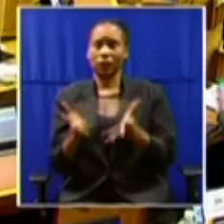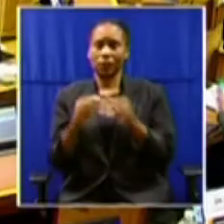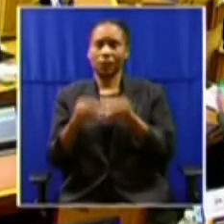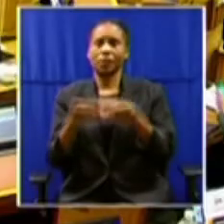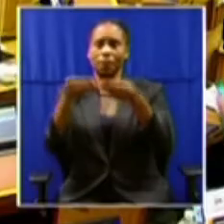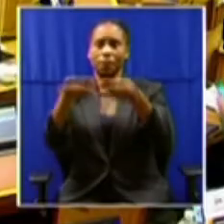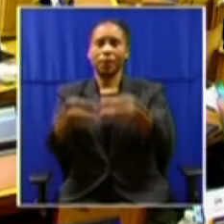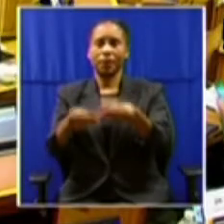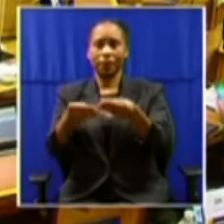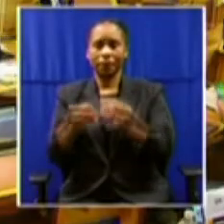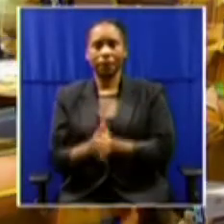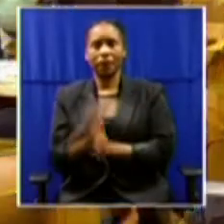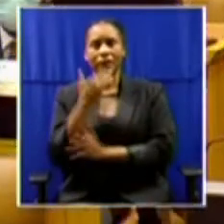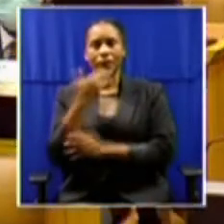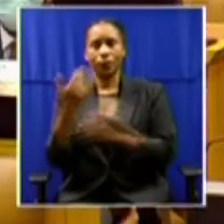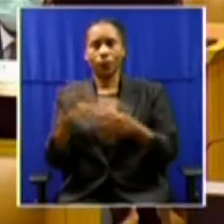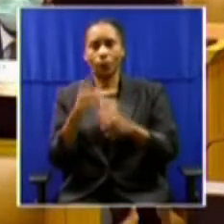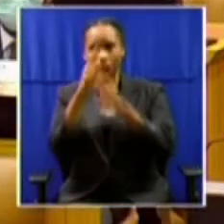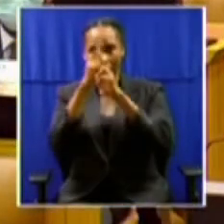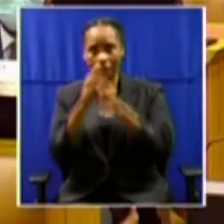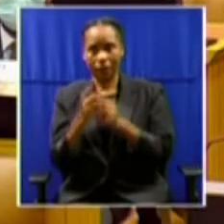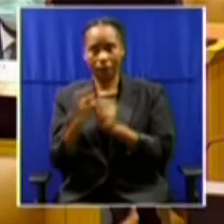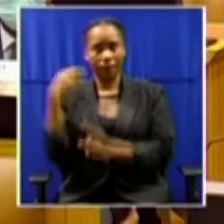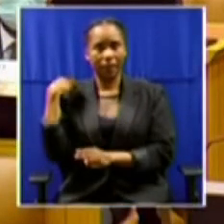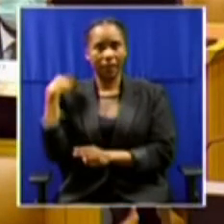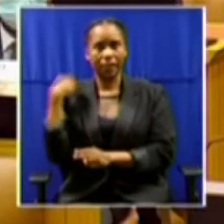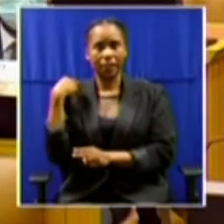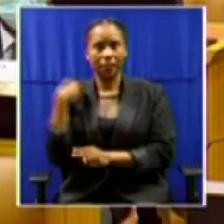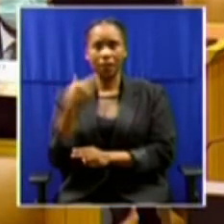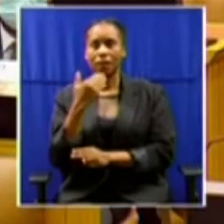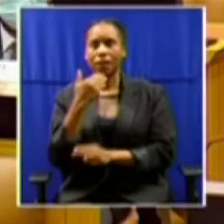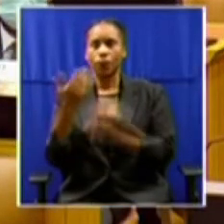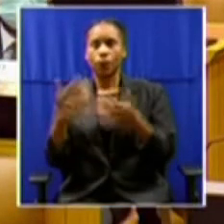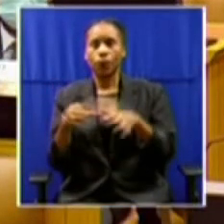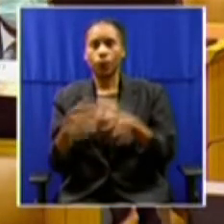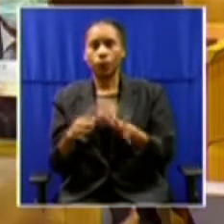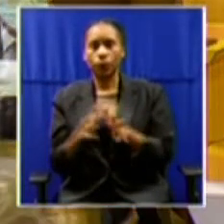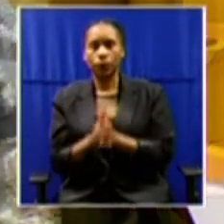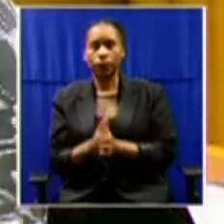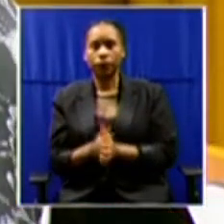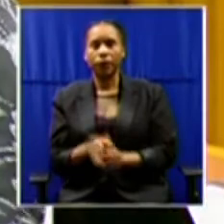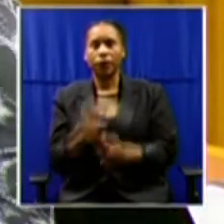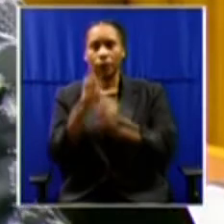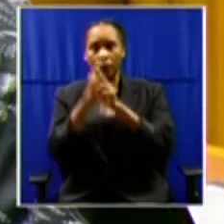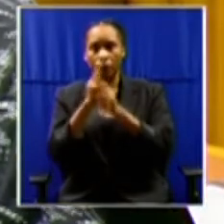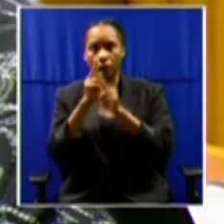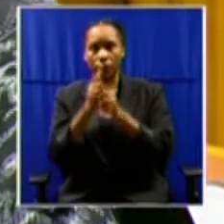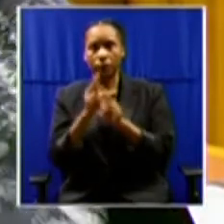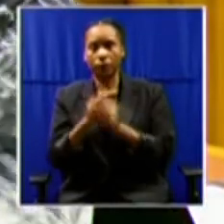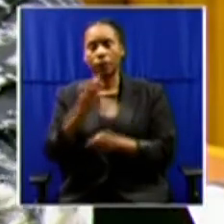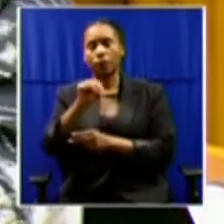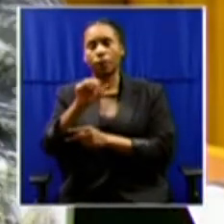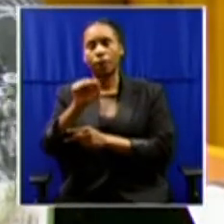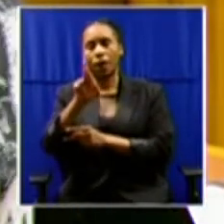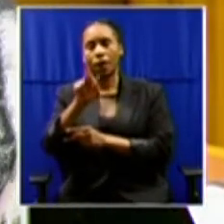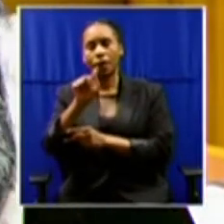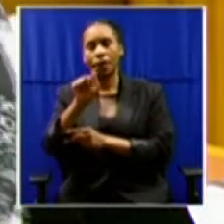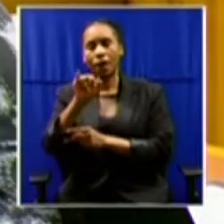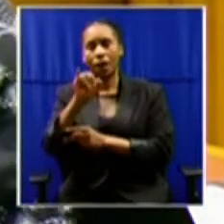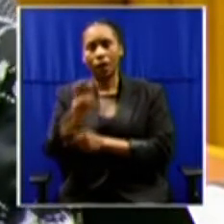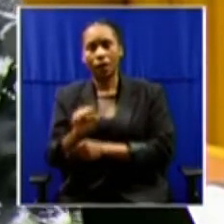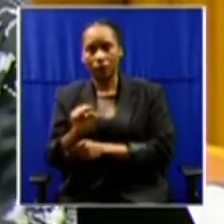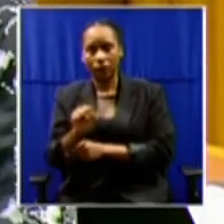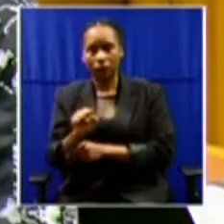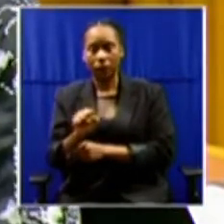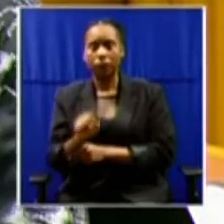Thank you. The Honorable the Minister. Thank you very much, Honorable Murray. Indeed, in your